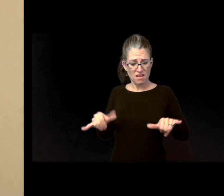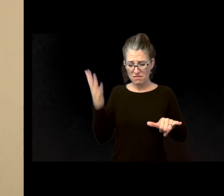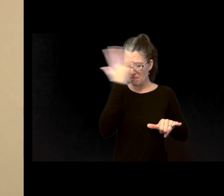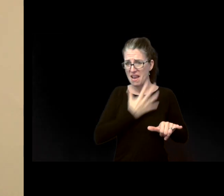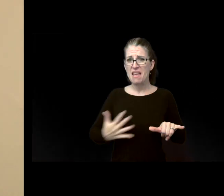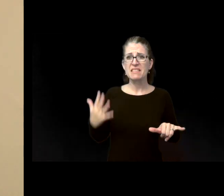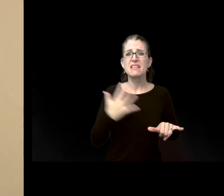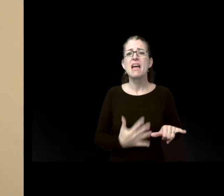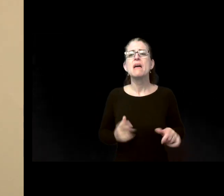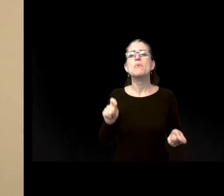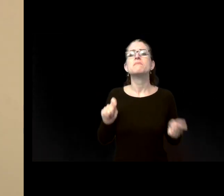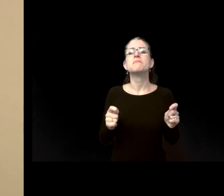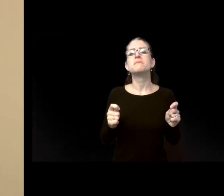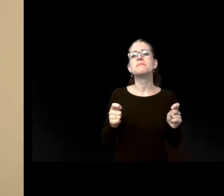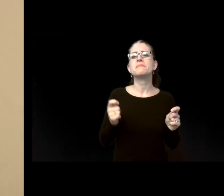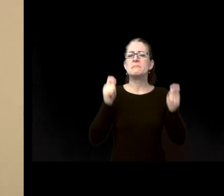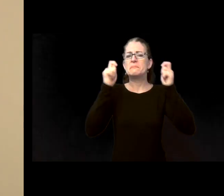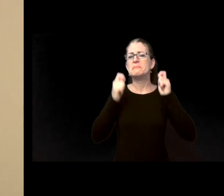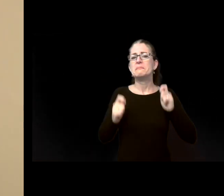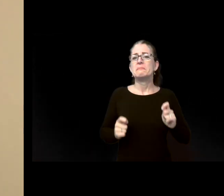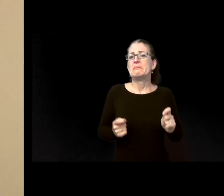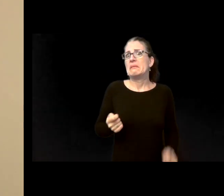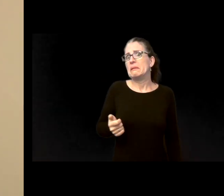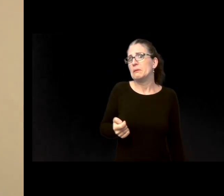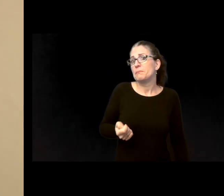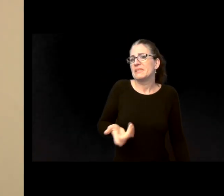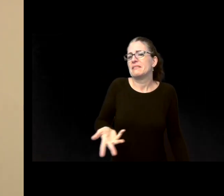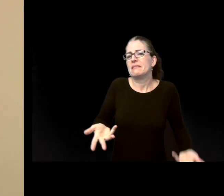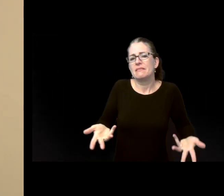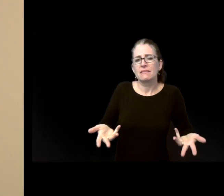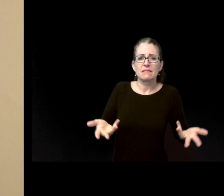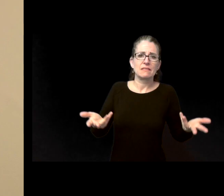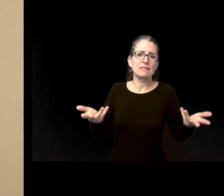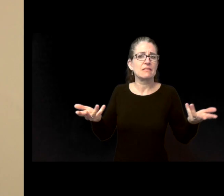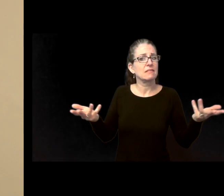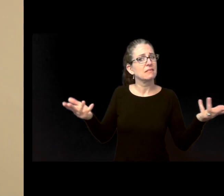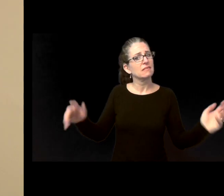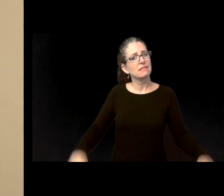Will I remain the same, or will I change a little